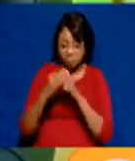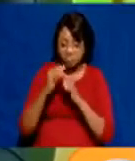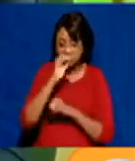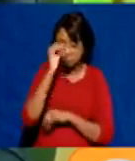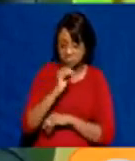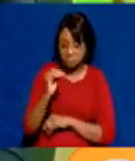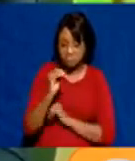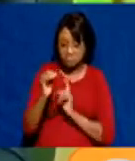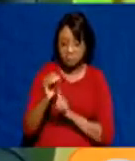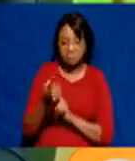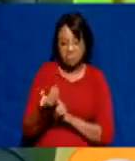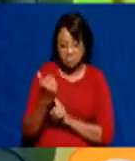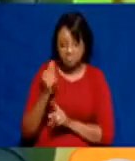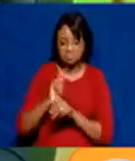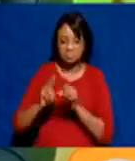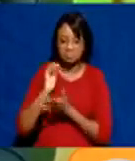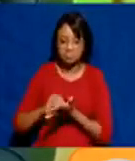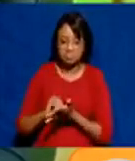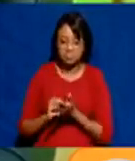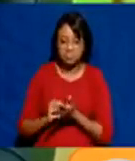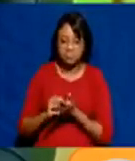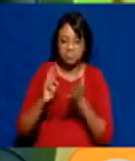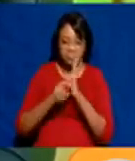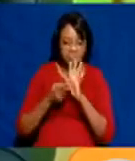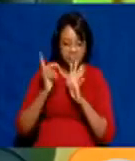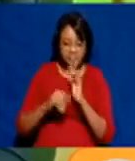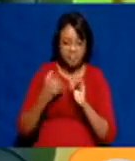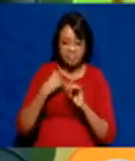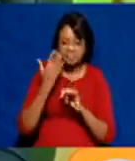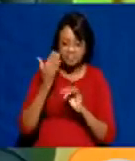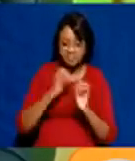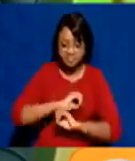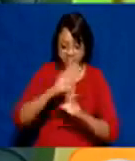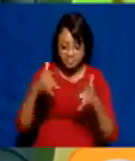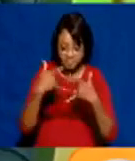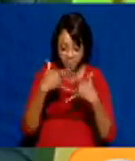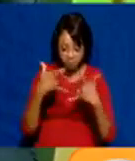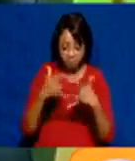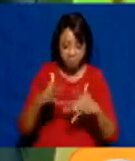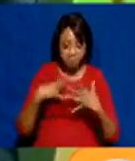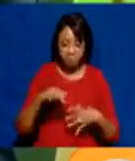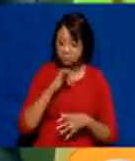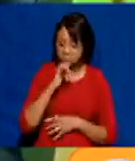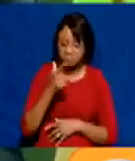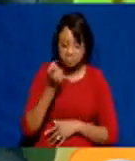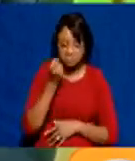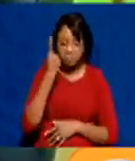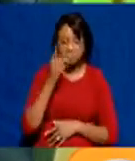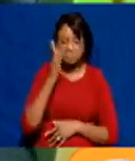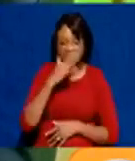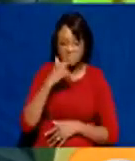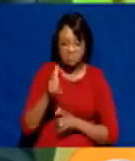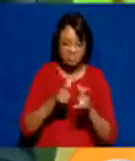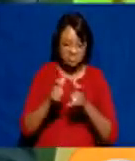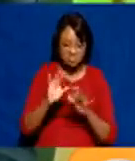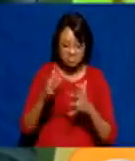only 9% is recycled. So we understood that the gap really lied in people understanding waste management, the